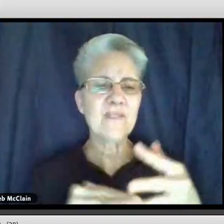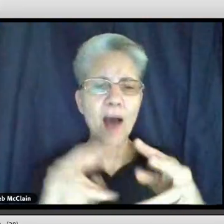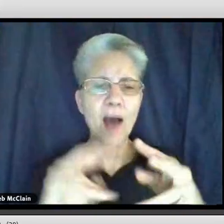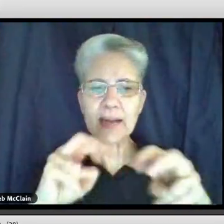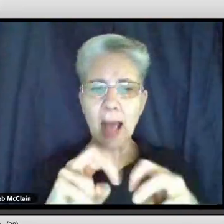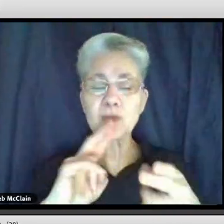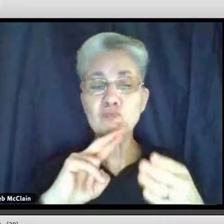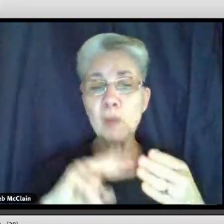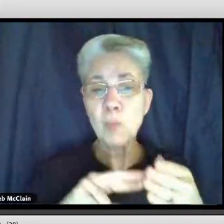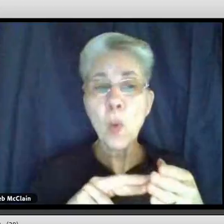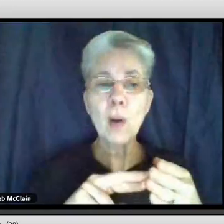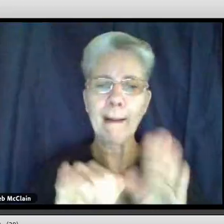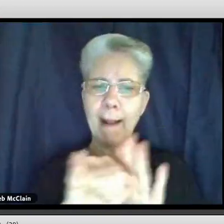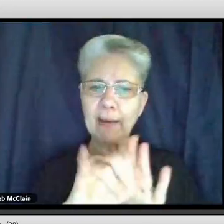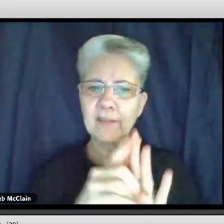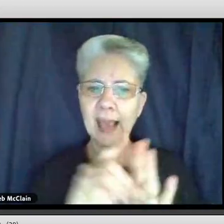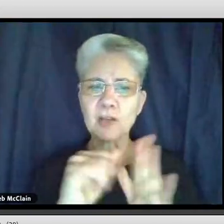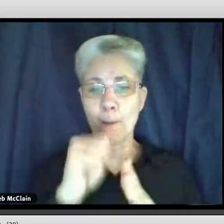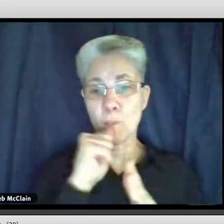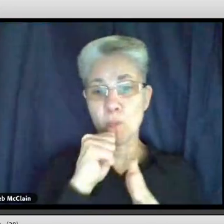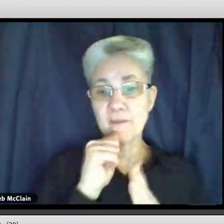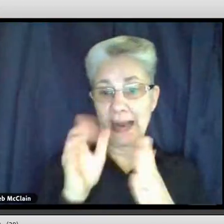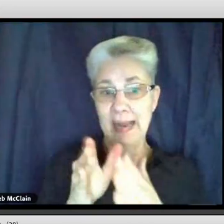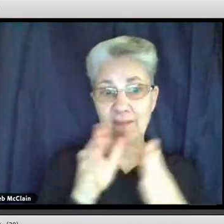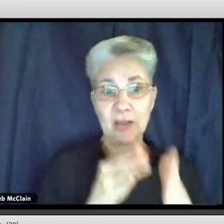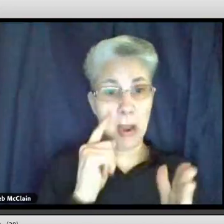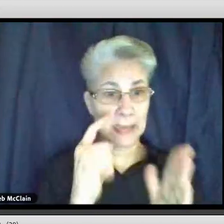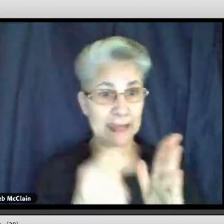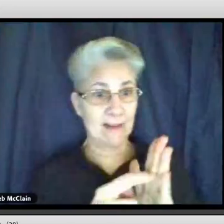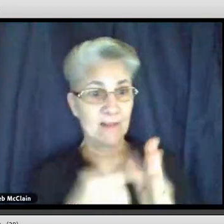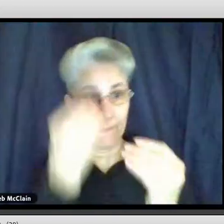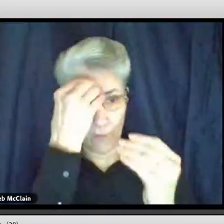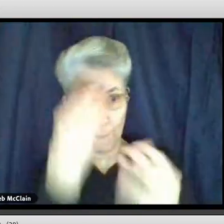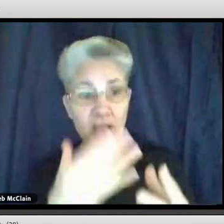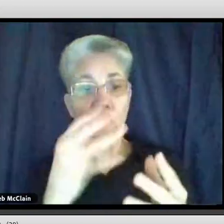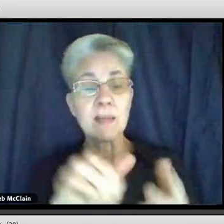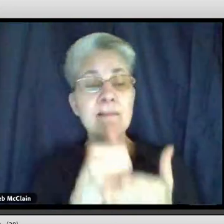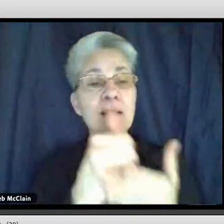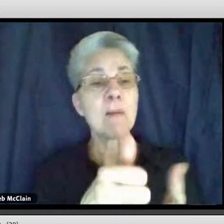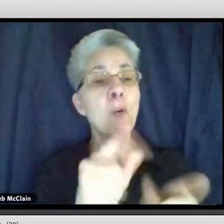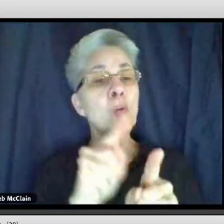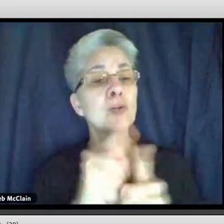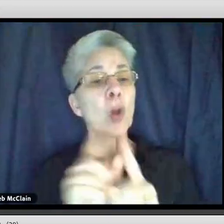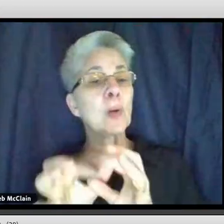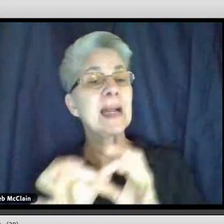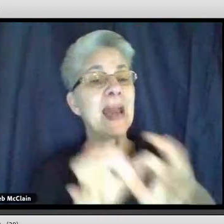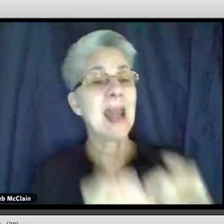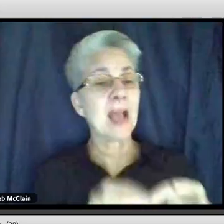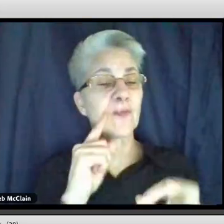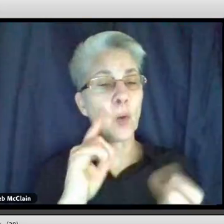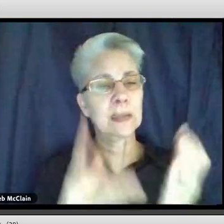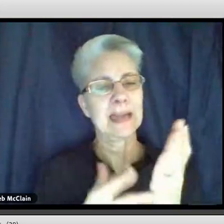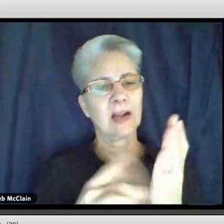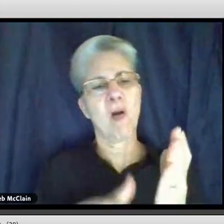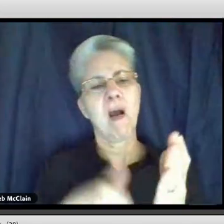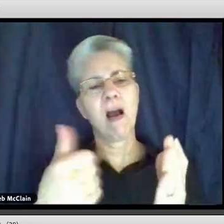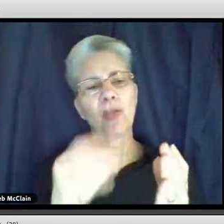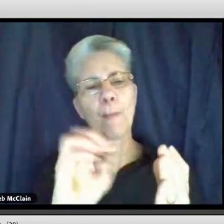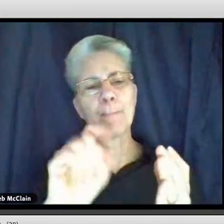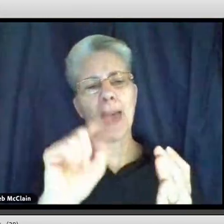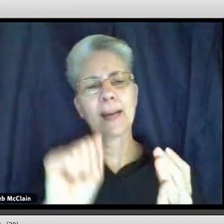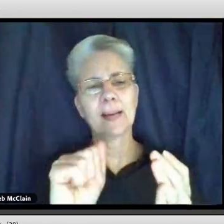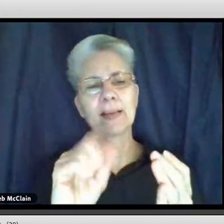reporting, identification of private and individually identifying information, and also can export technical and other metadata through